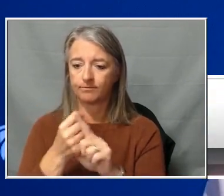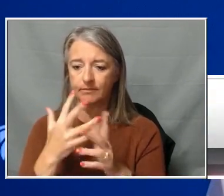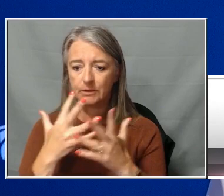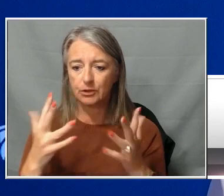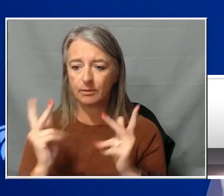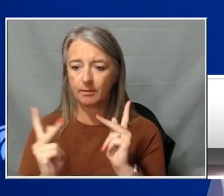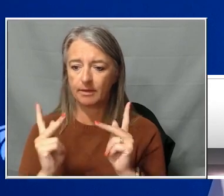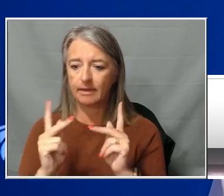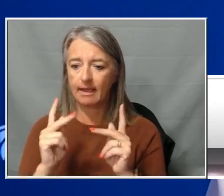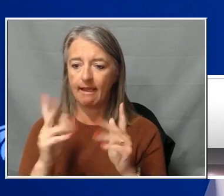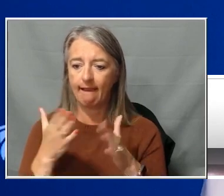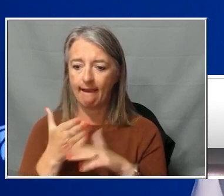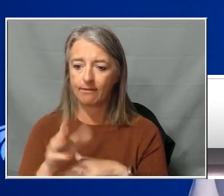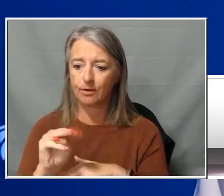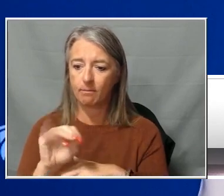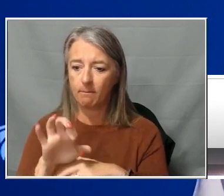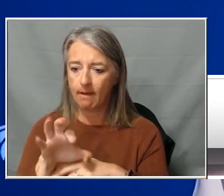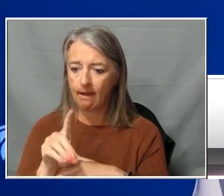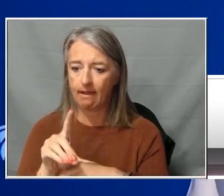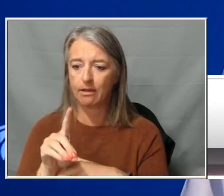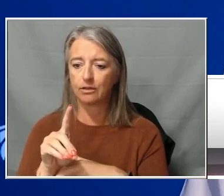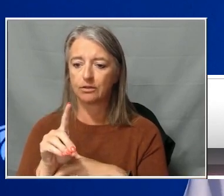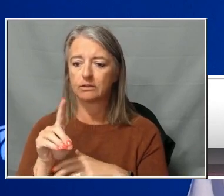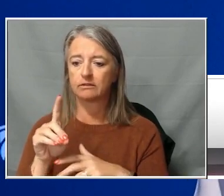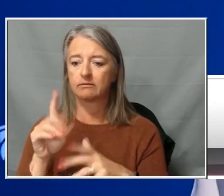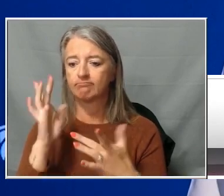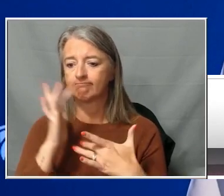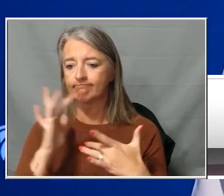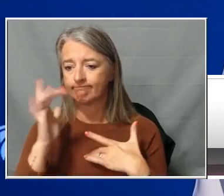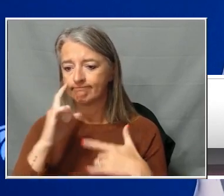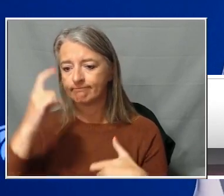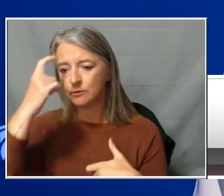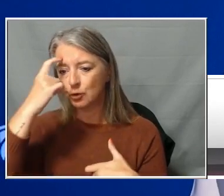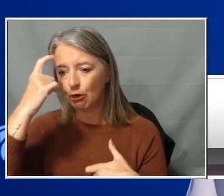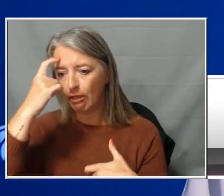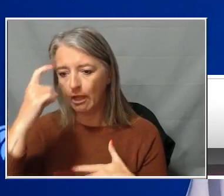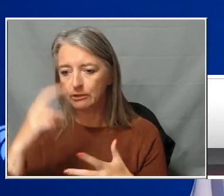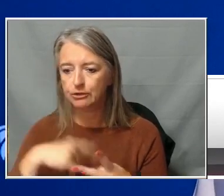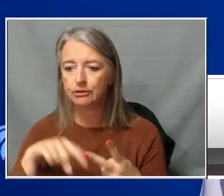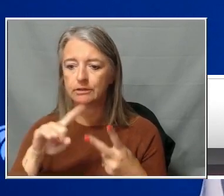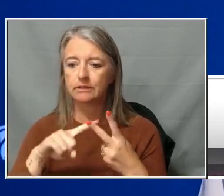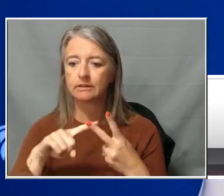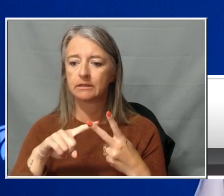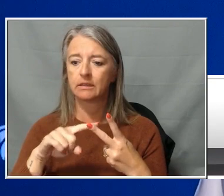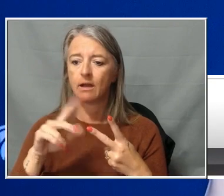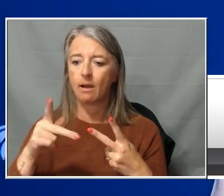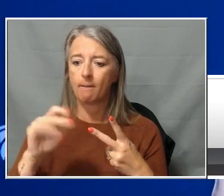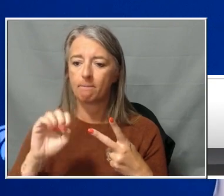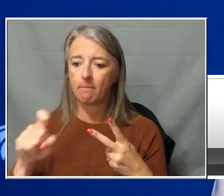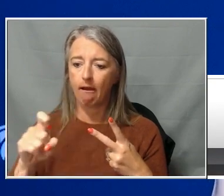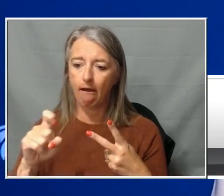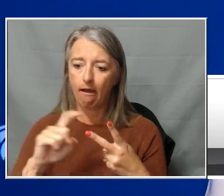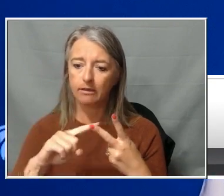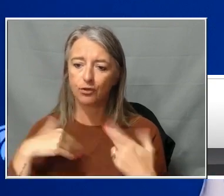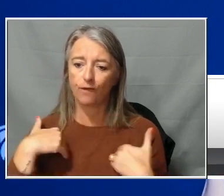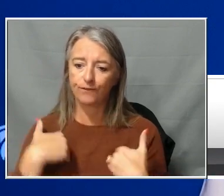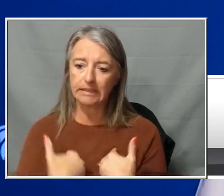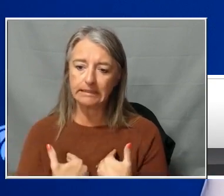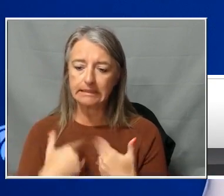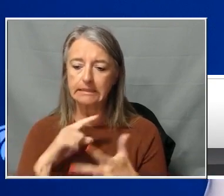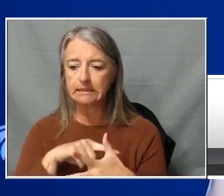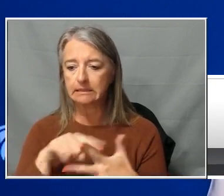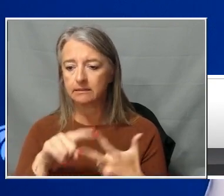mild disease, in different ways, whether it's neurologic or the POTS syndrome that we've seen or the fatigue. So it is a